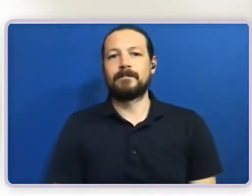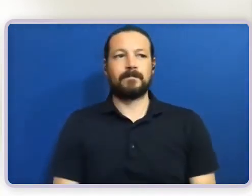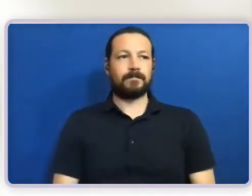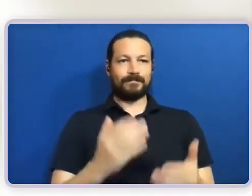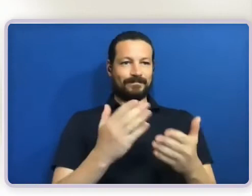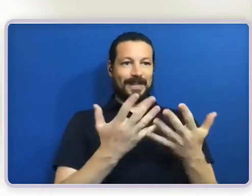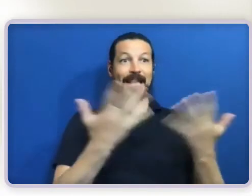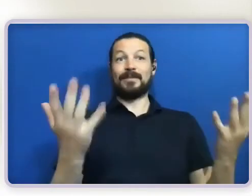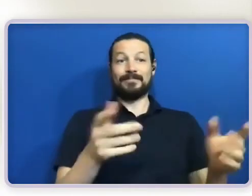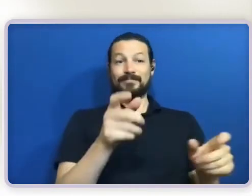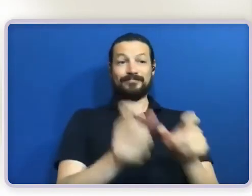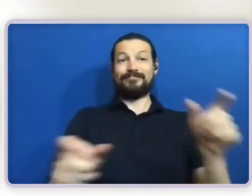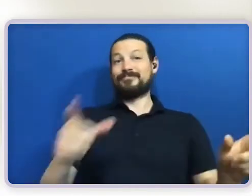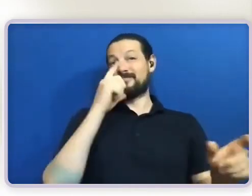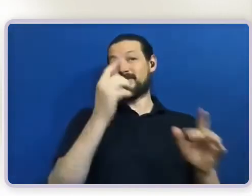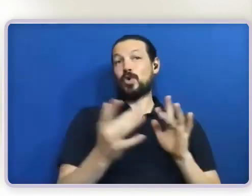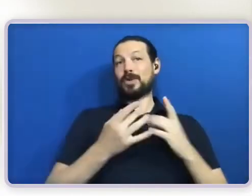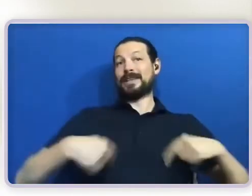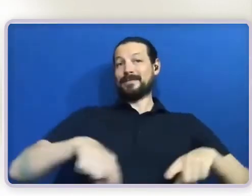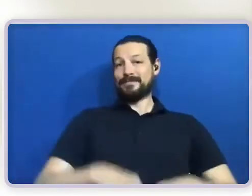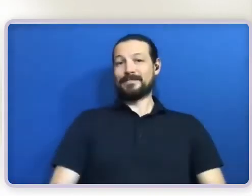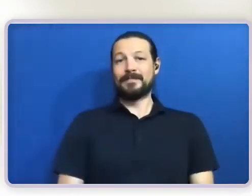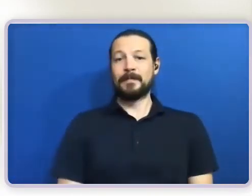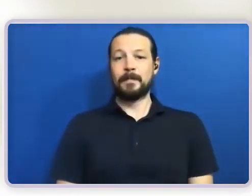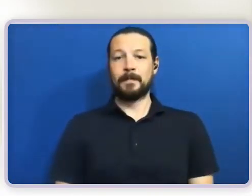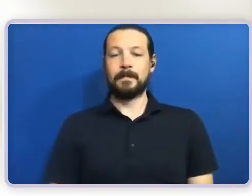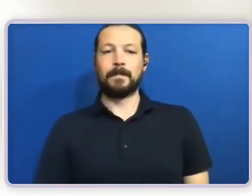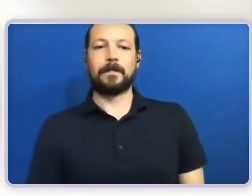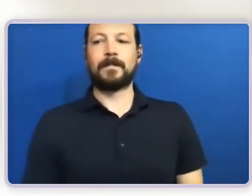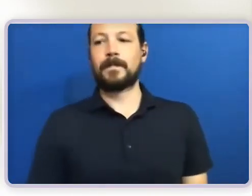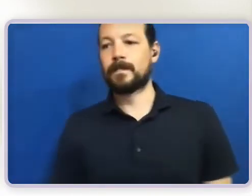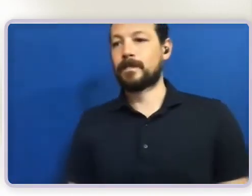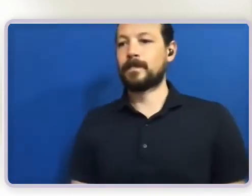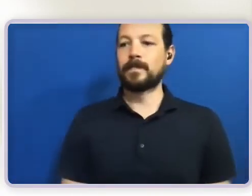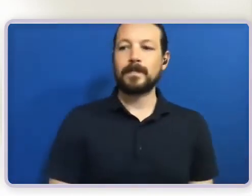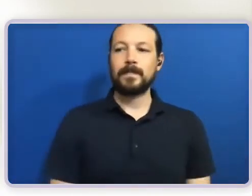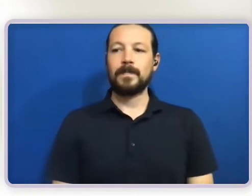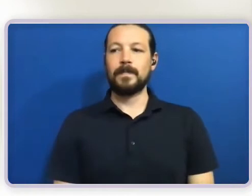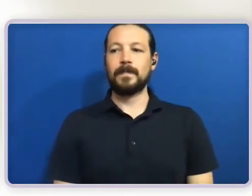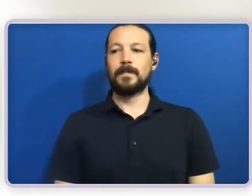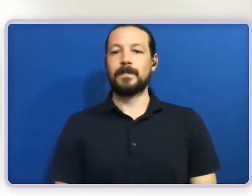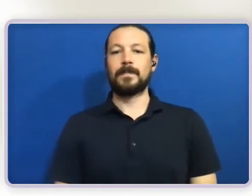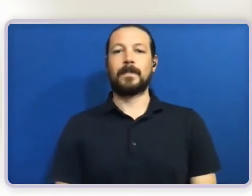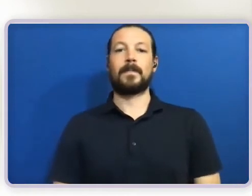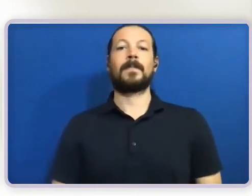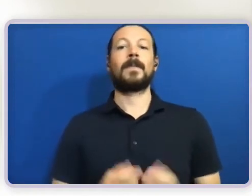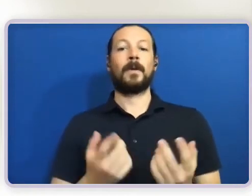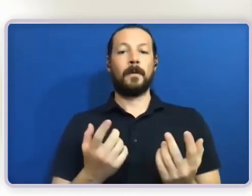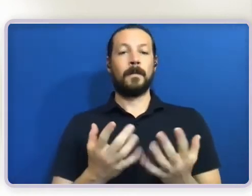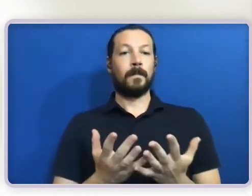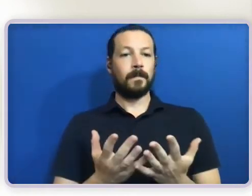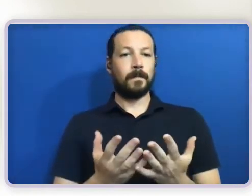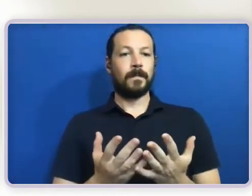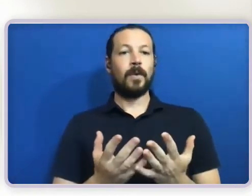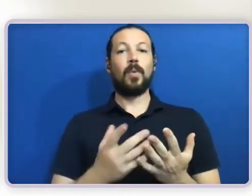can contact us for support. How we work. So our service can be described in